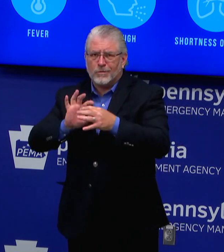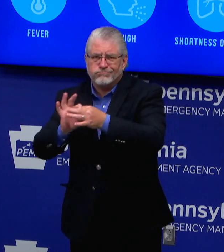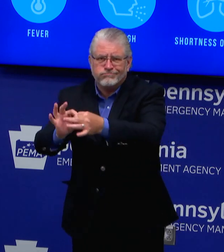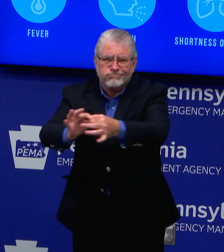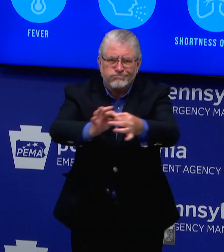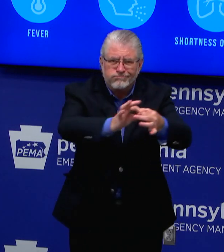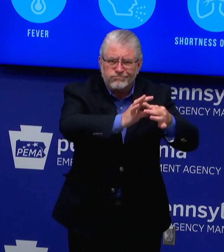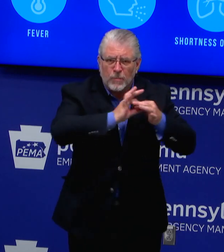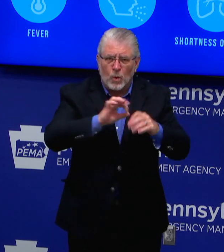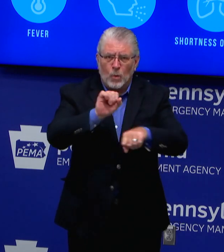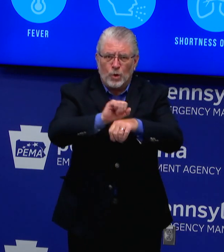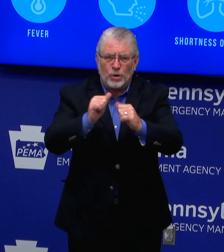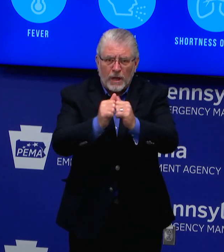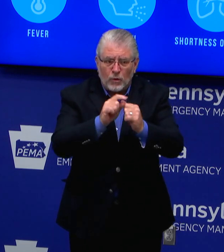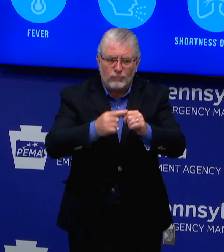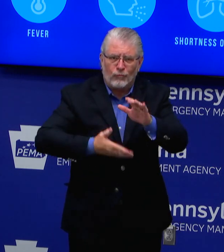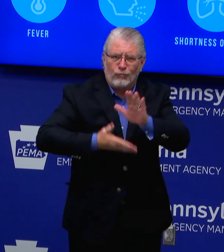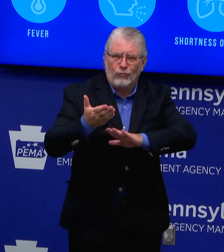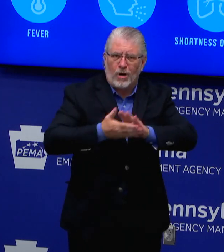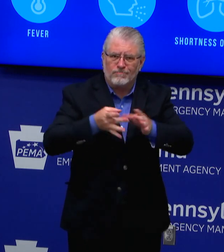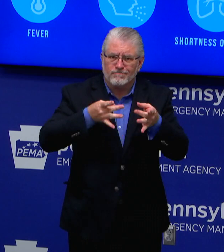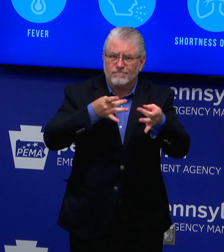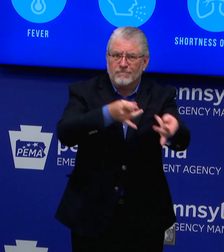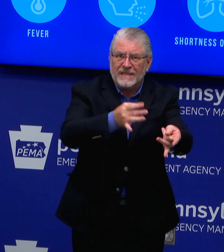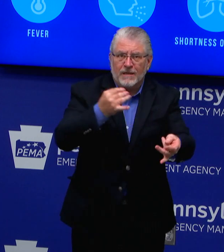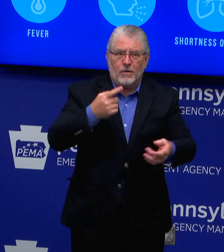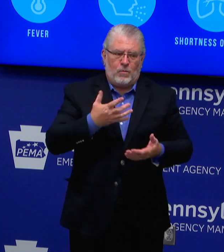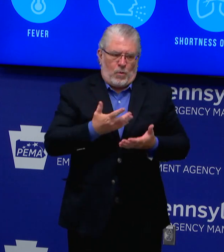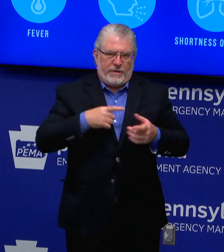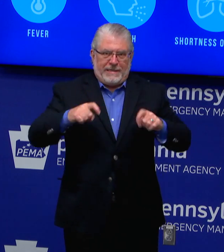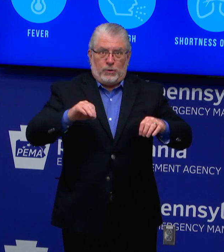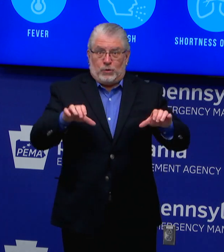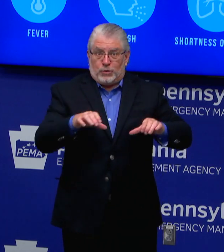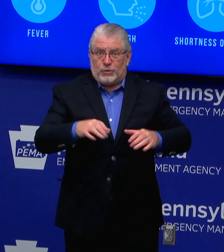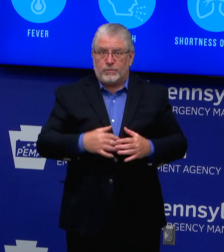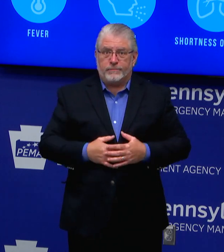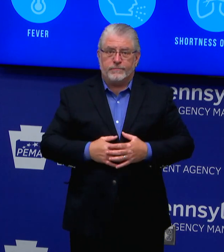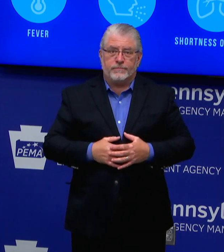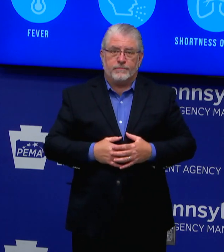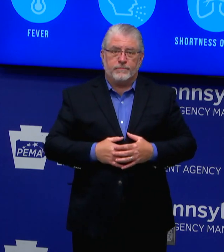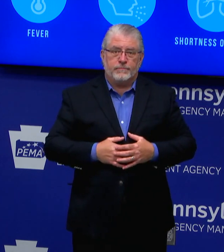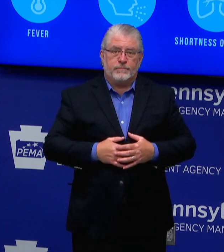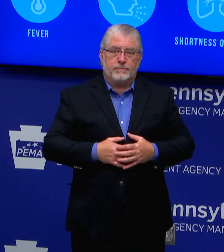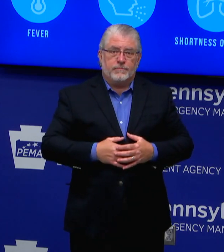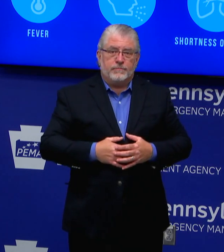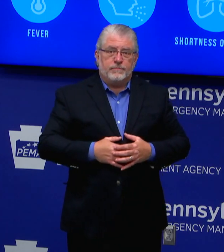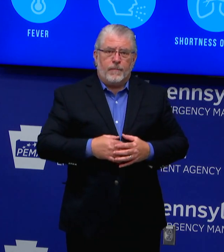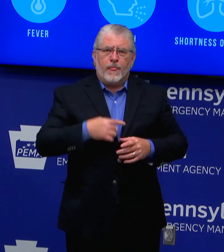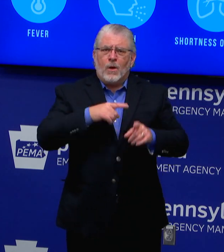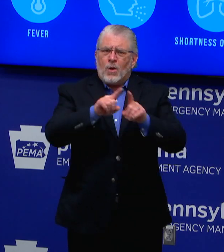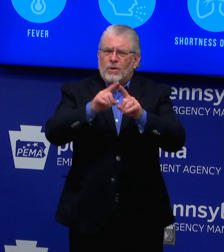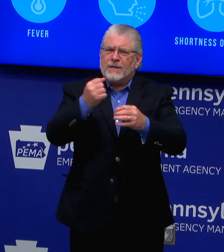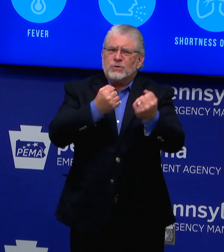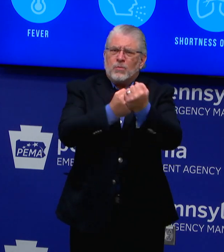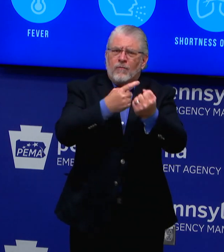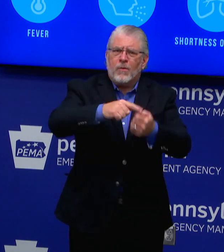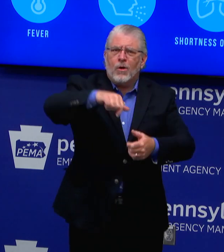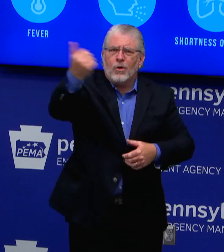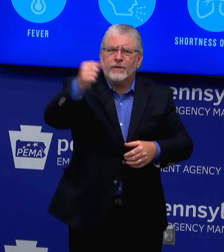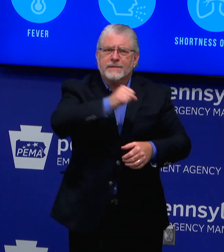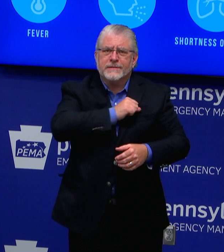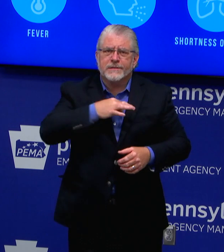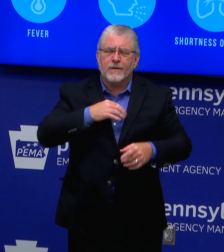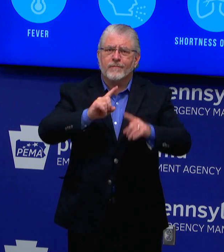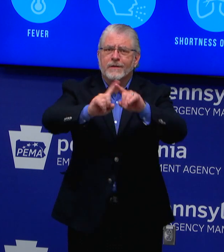operations as necessary. Since being activated, PEMA staff and staff from other supporting and assisting agencies have been working hand in hand with